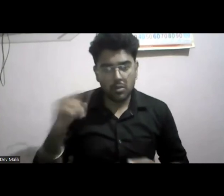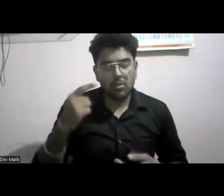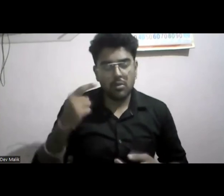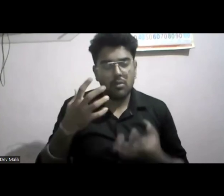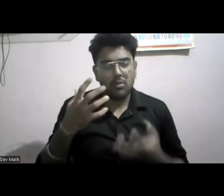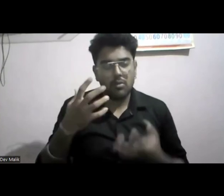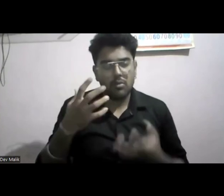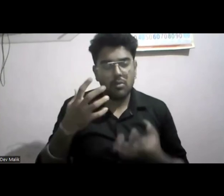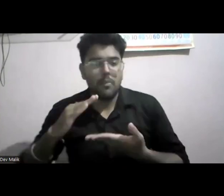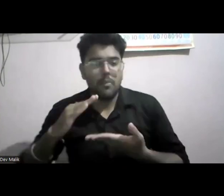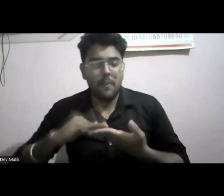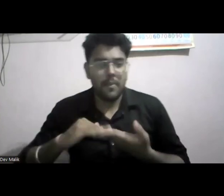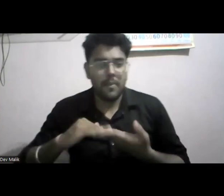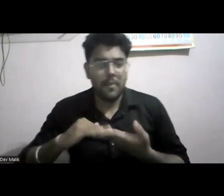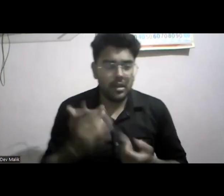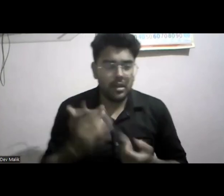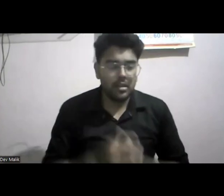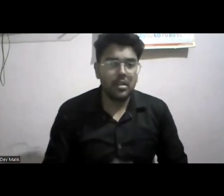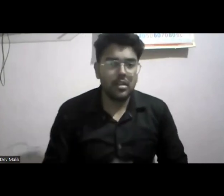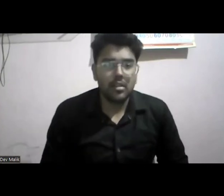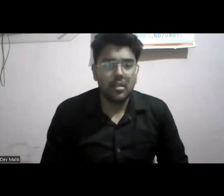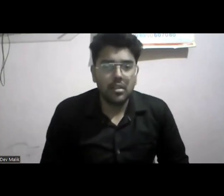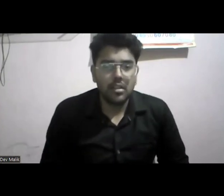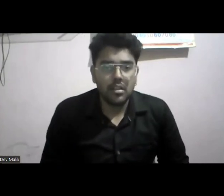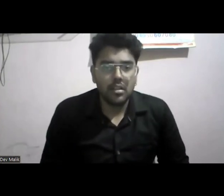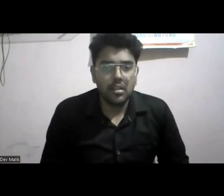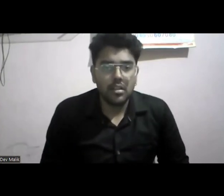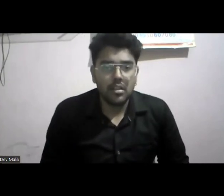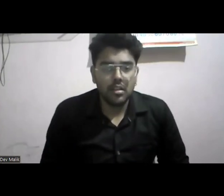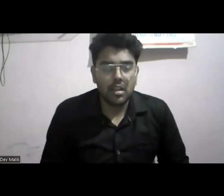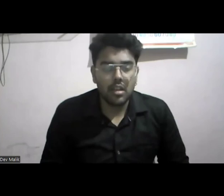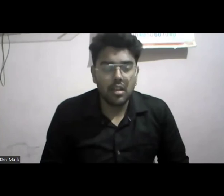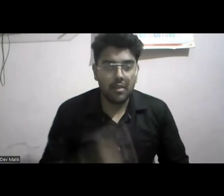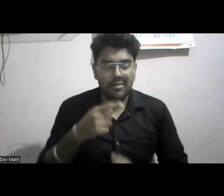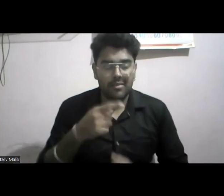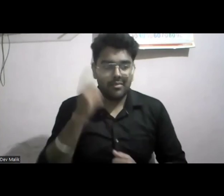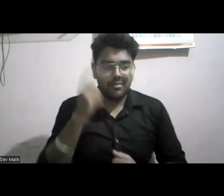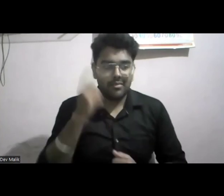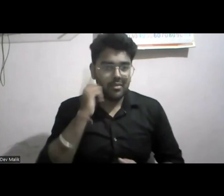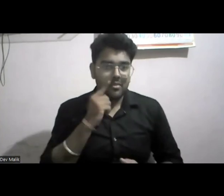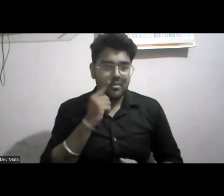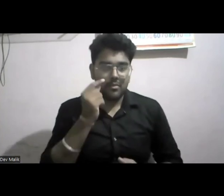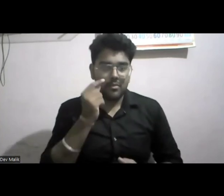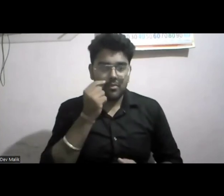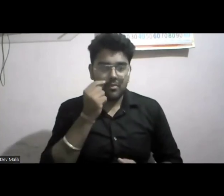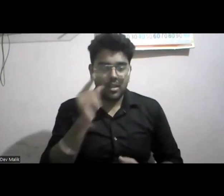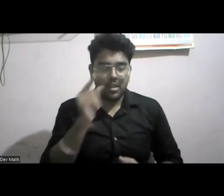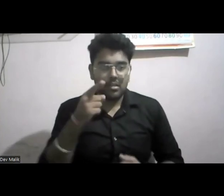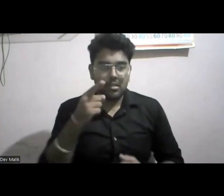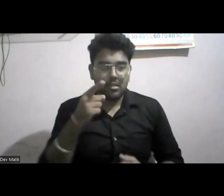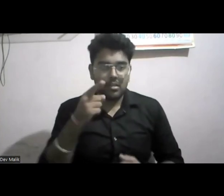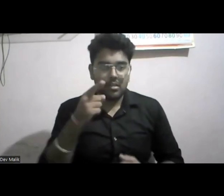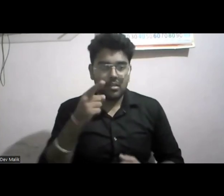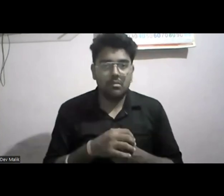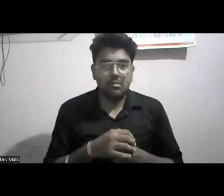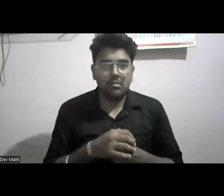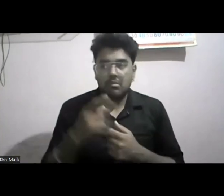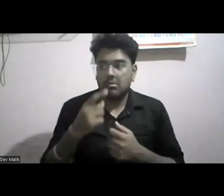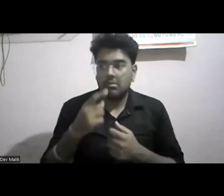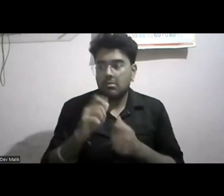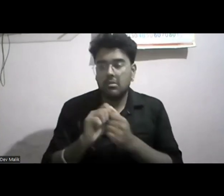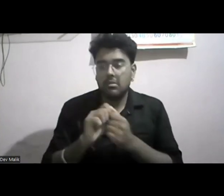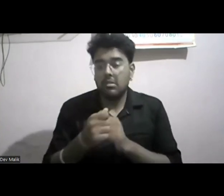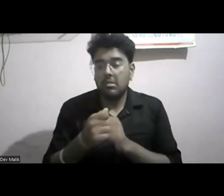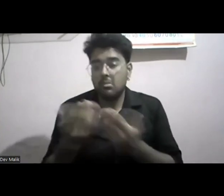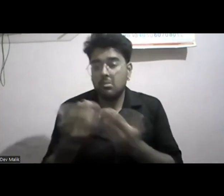his beloved, but due to his deafness, his disability, he was unable to and take his daughter to